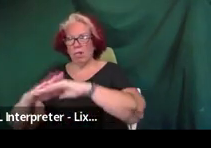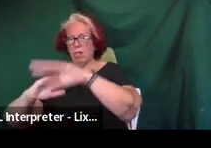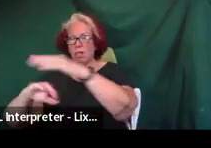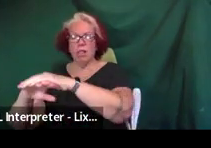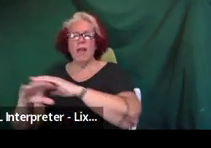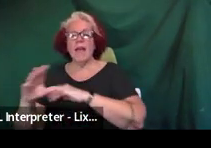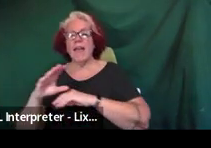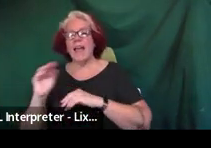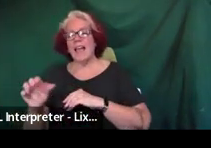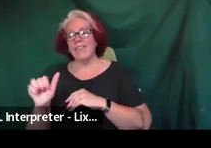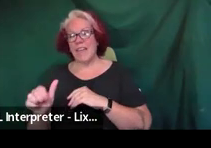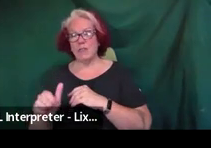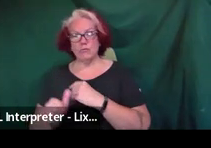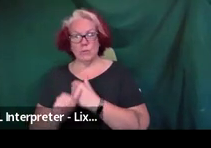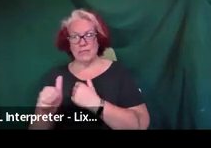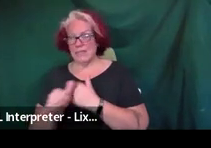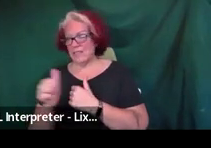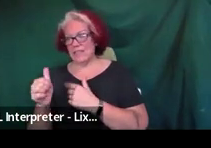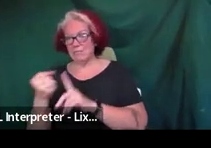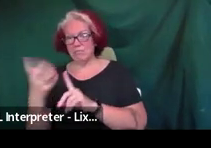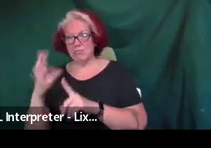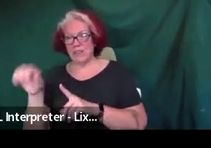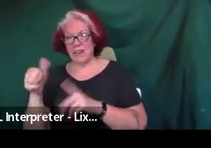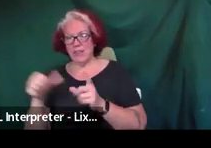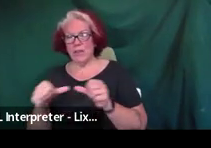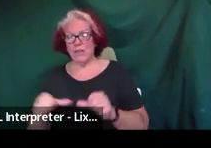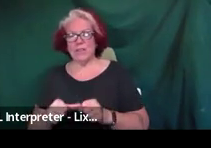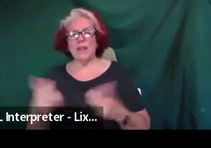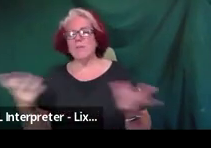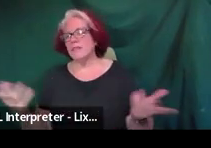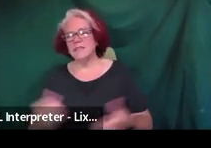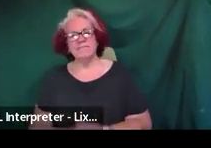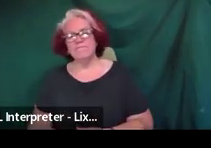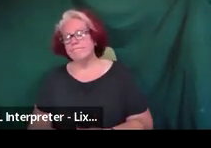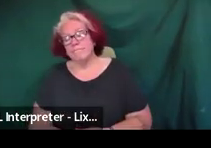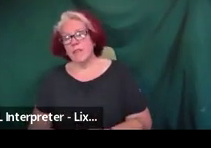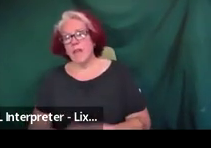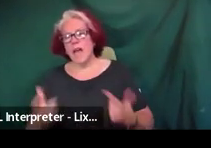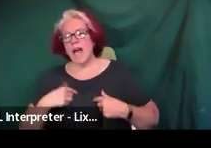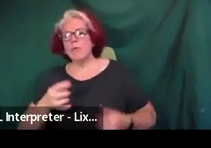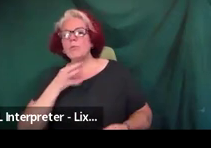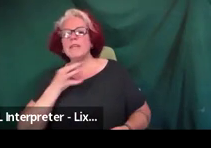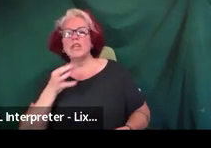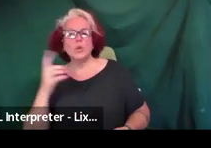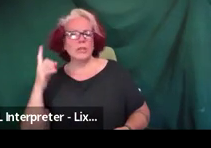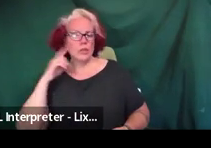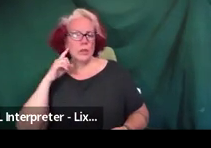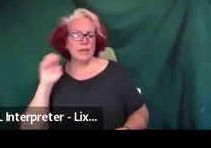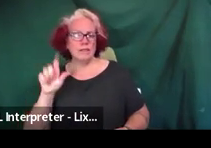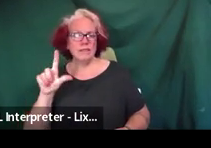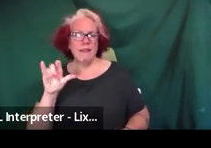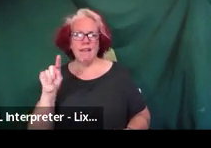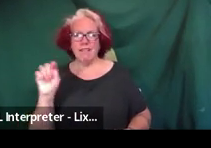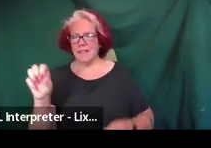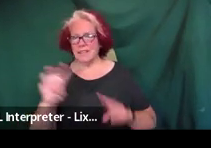is that exacerbated until we get a good one in place. I don't know, I'd be curious to hear, I just wanna hear Elliot's assessment of that